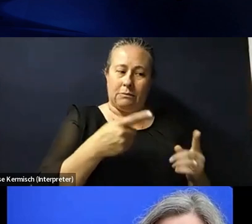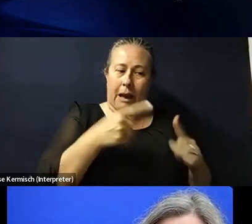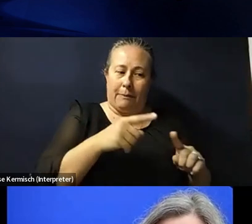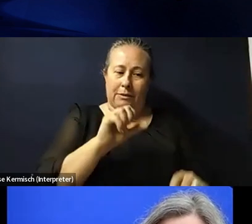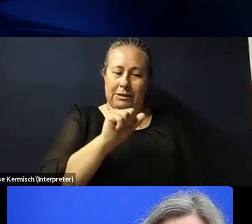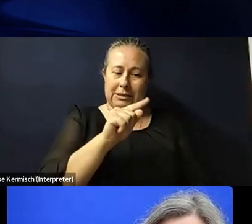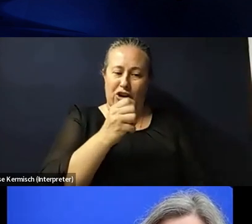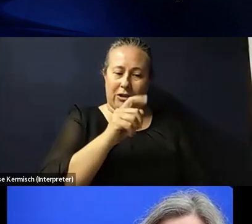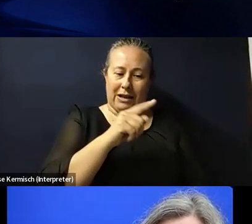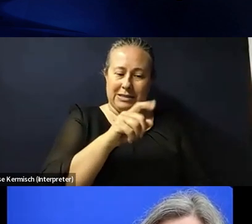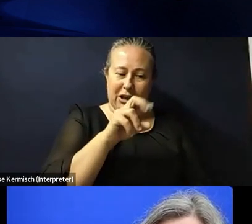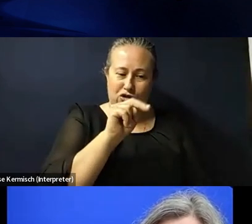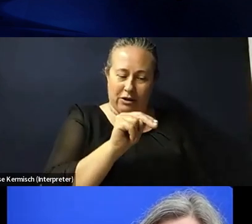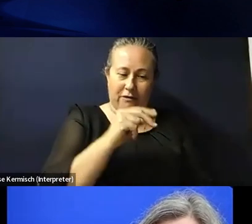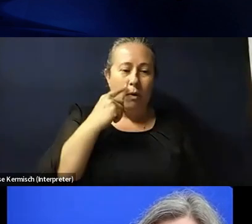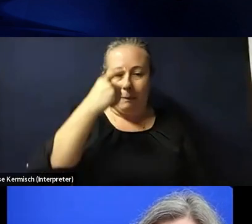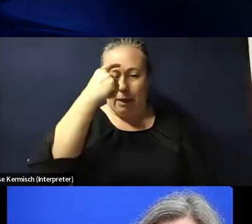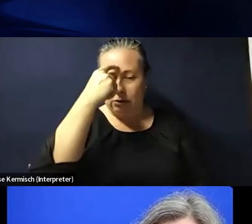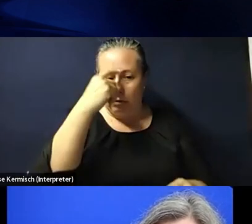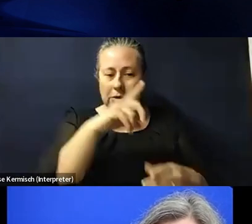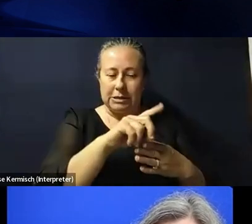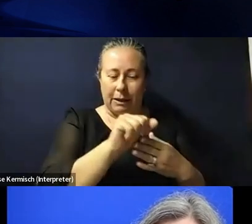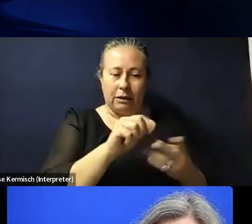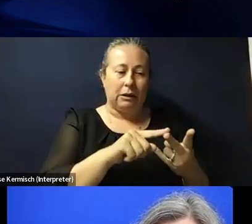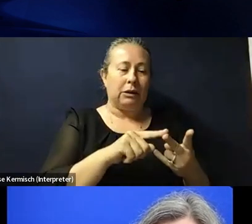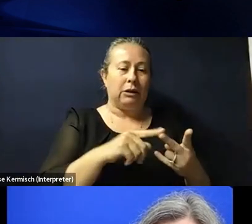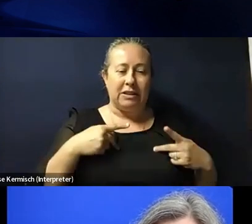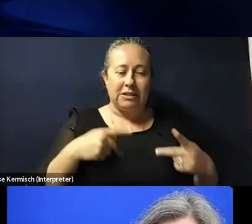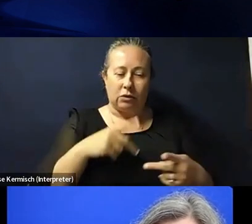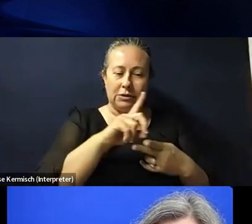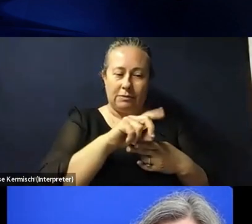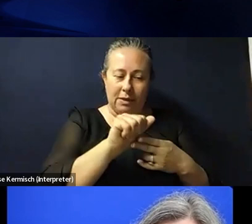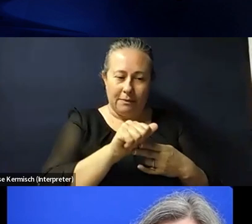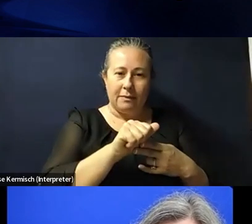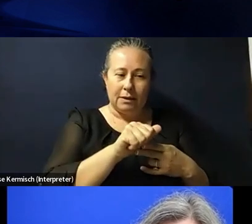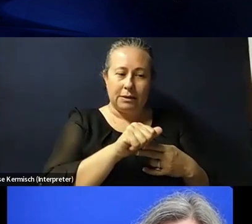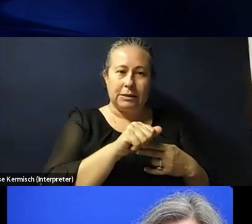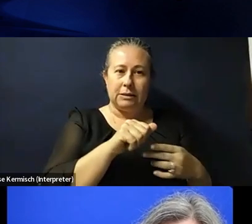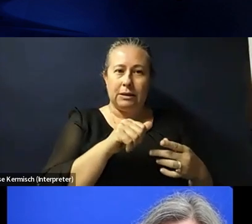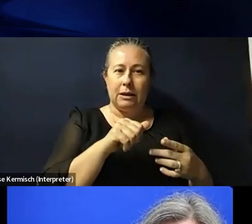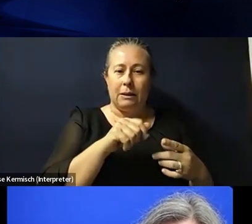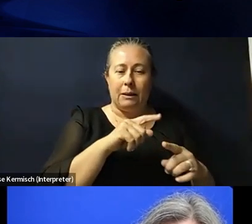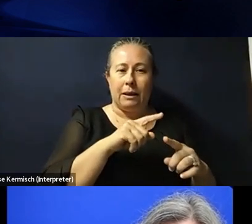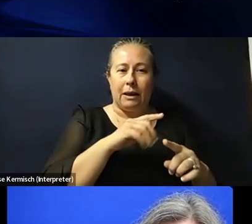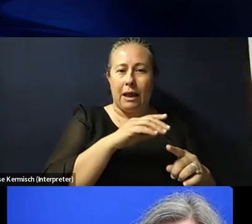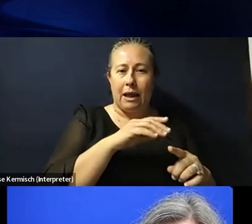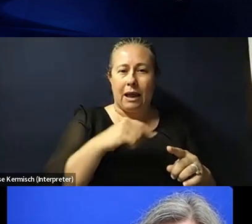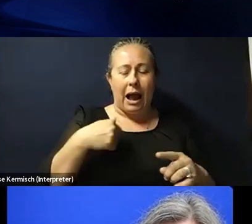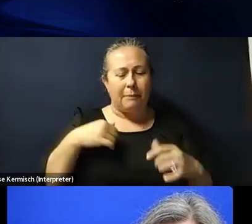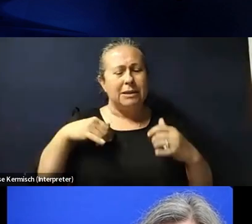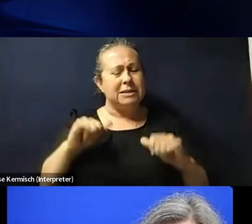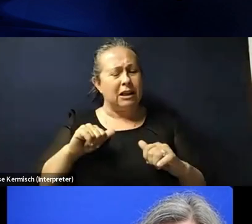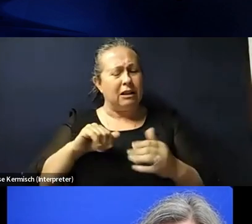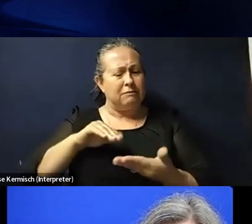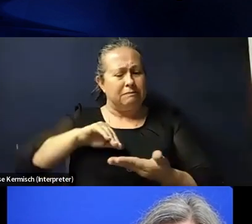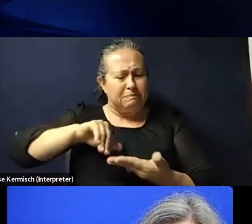had mental disabilities or grades of physical disability. I'm still, to be honest, unpacking just